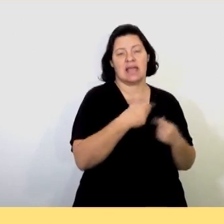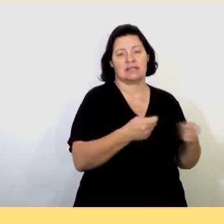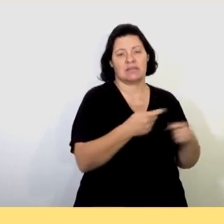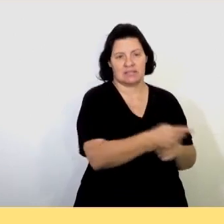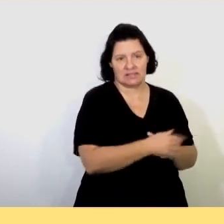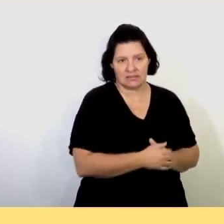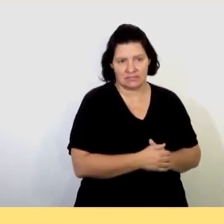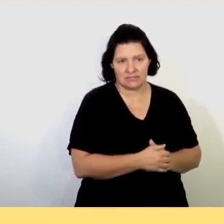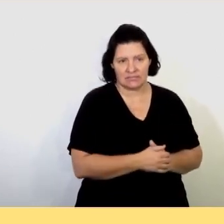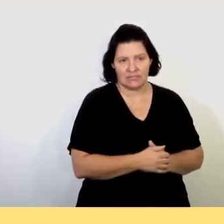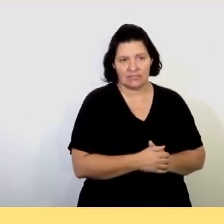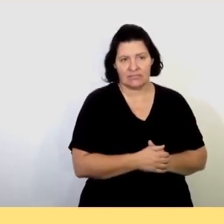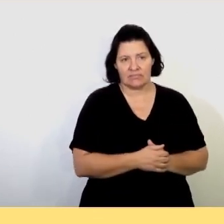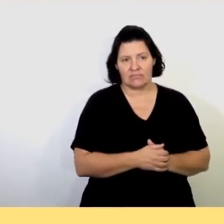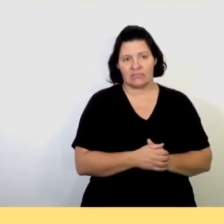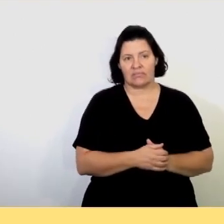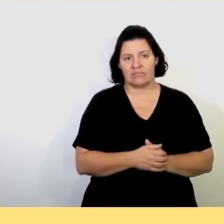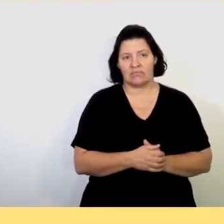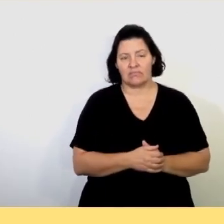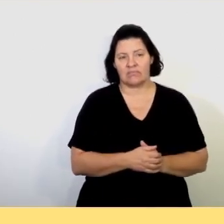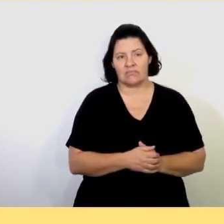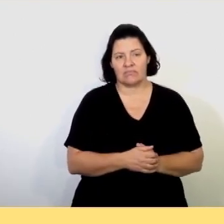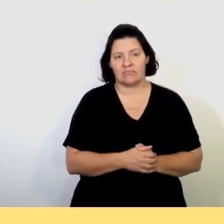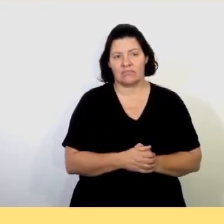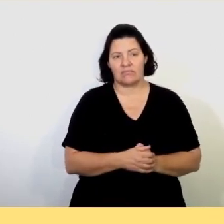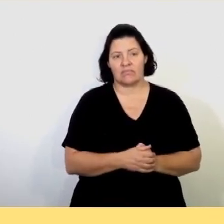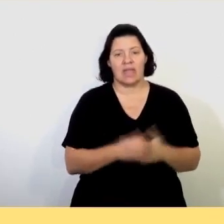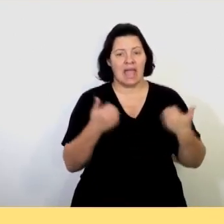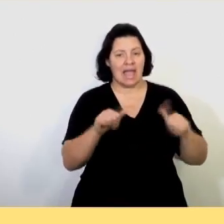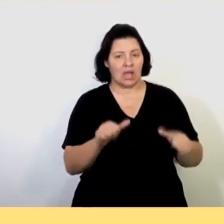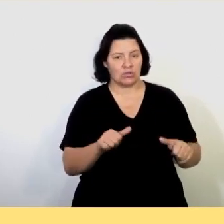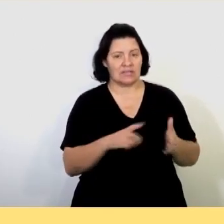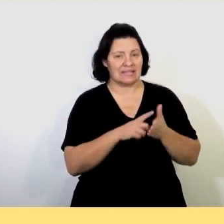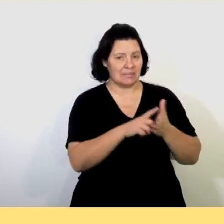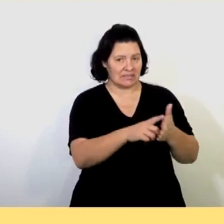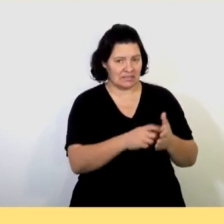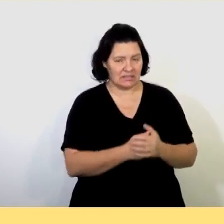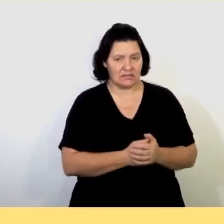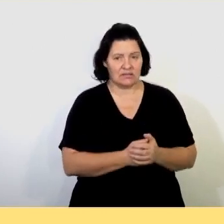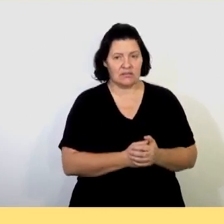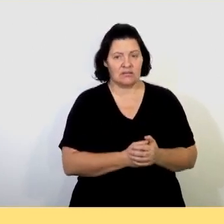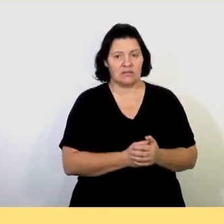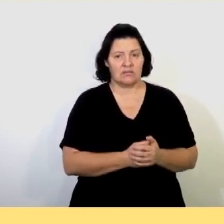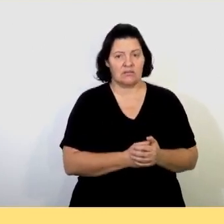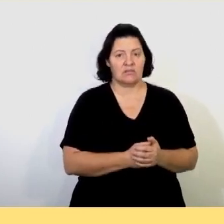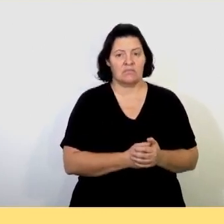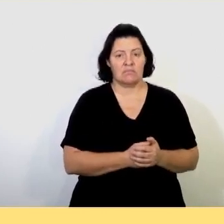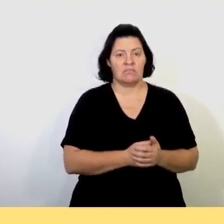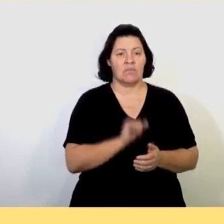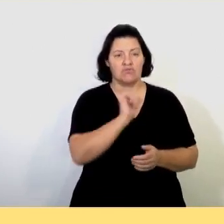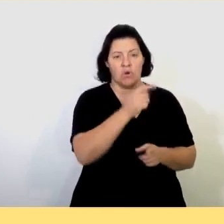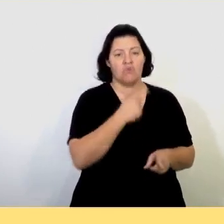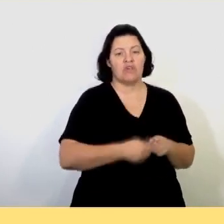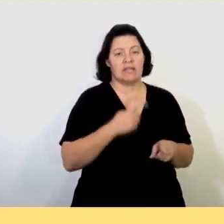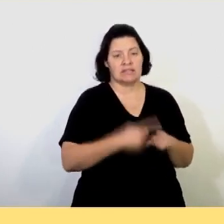Rent expense. Let's quickly go back. There it is. Account debited. It is